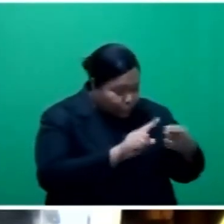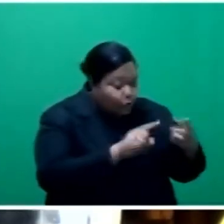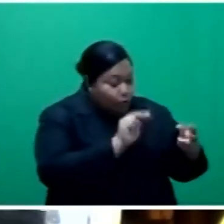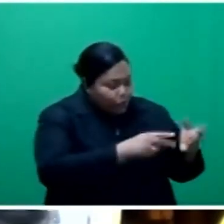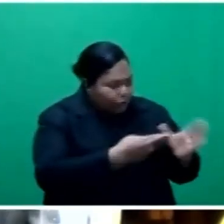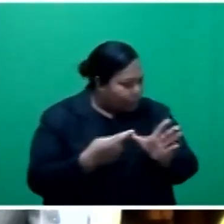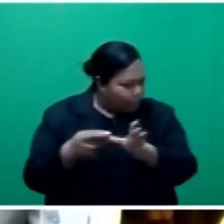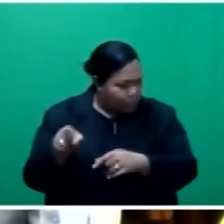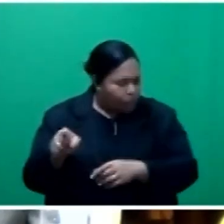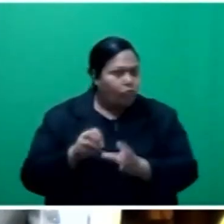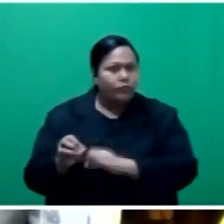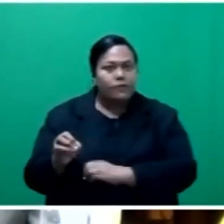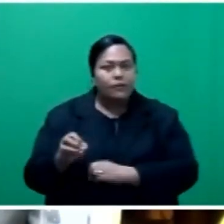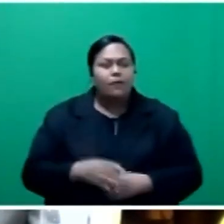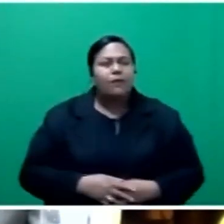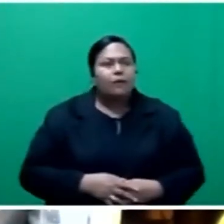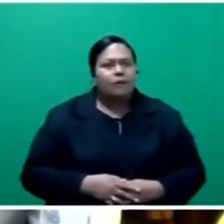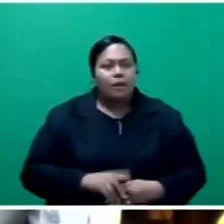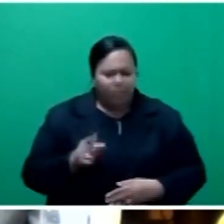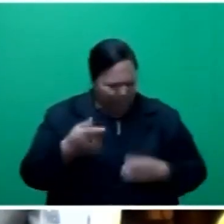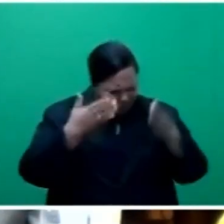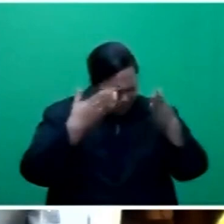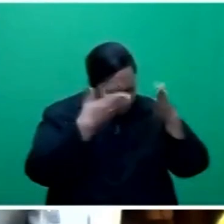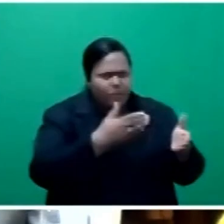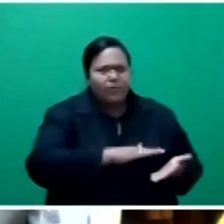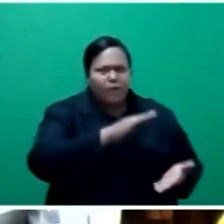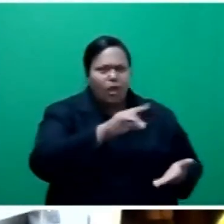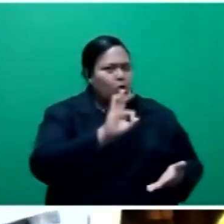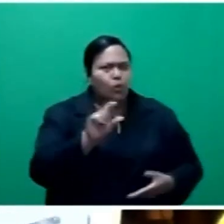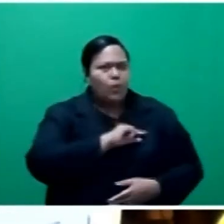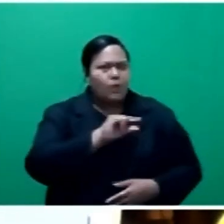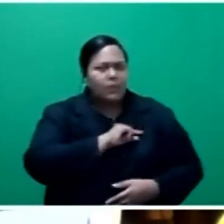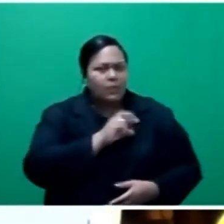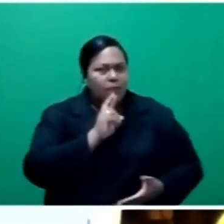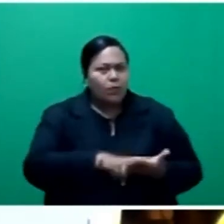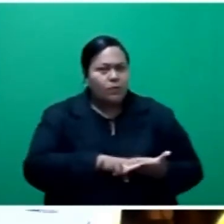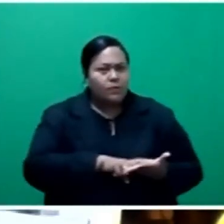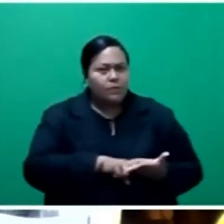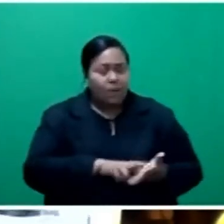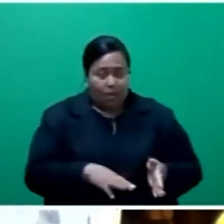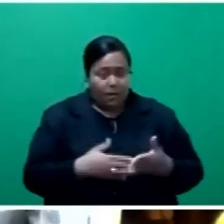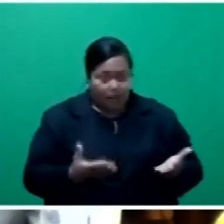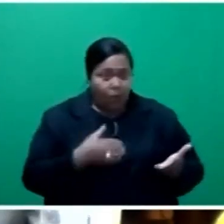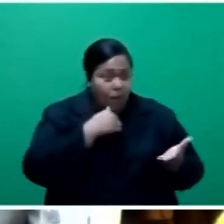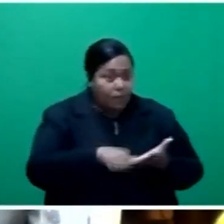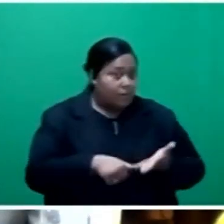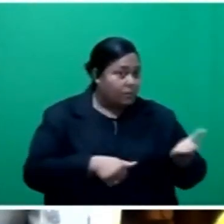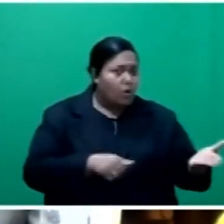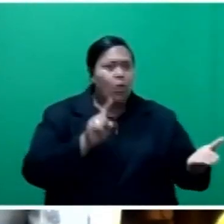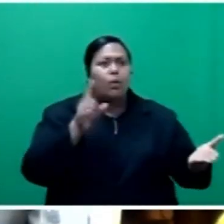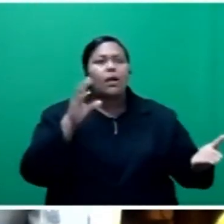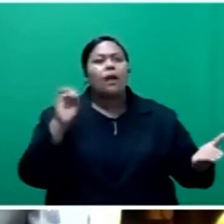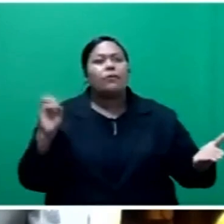response. They focus on the quantity rather than the quality of it. The DMLs that are now being issued are around 100 pages